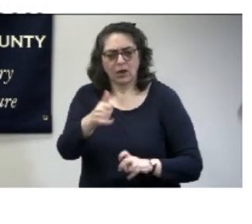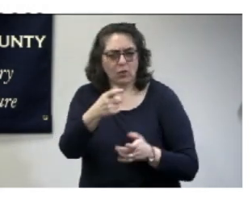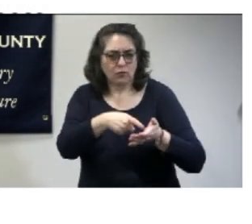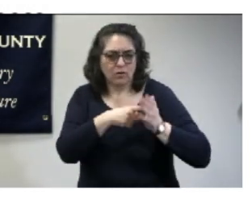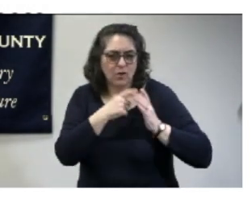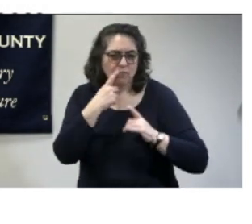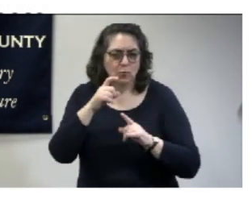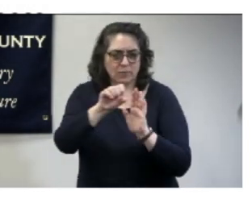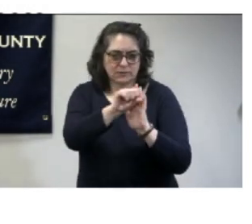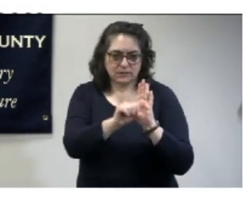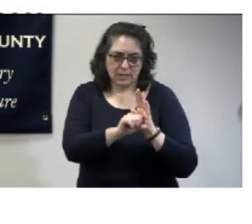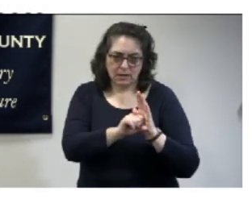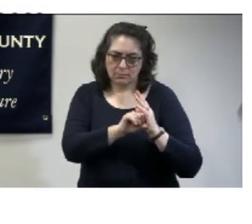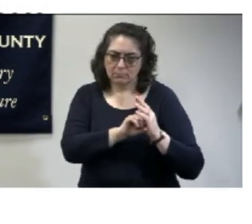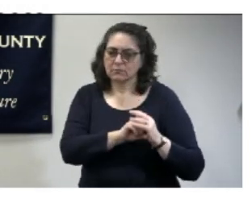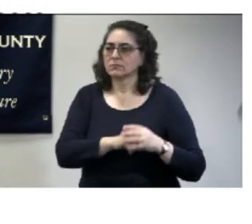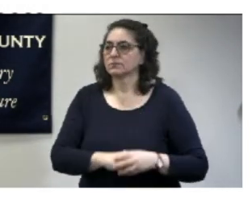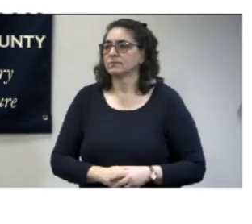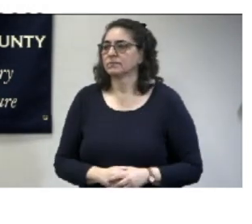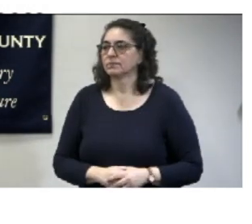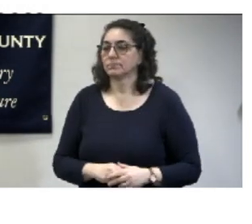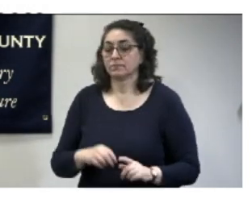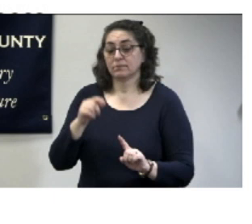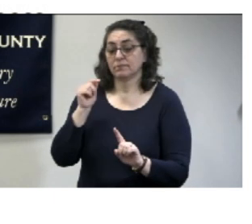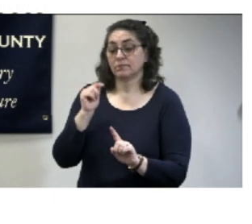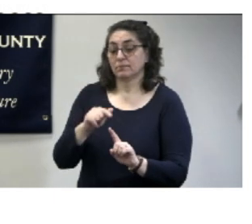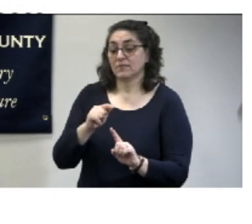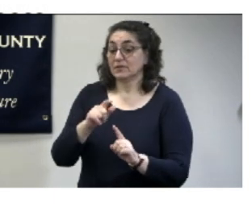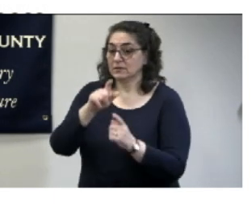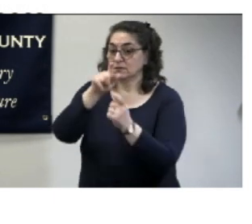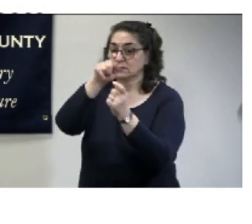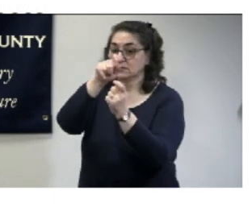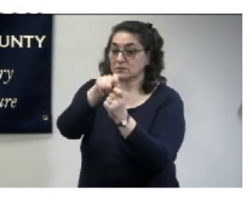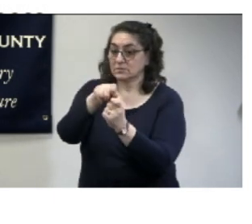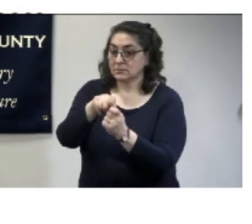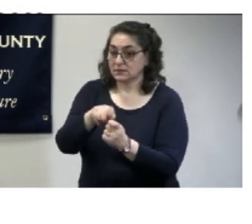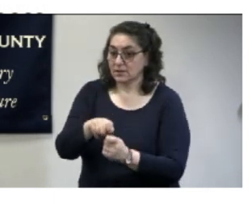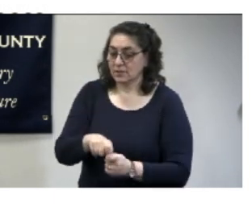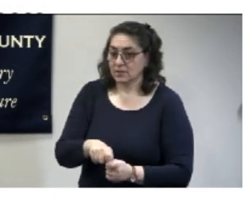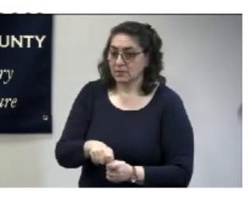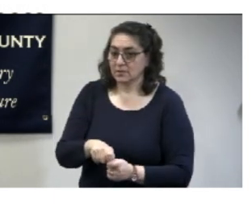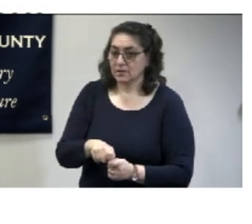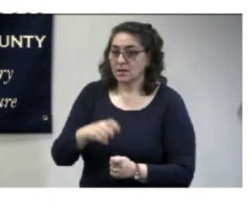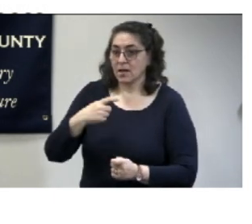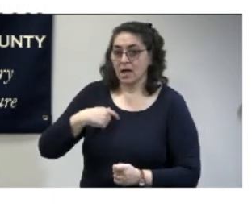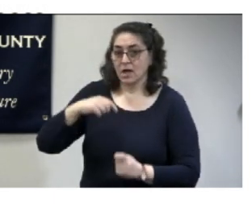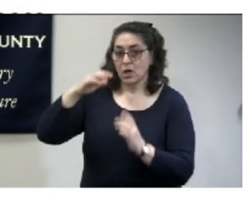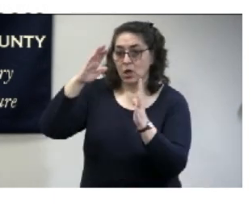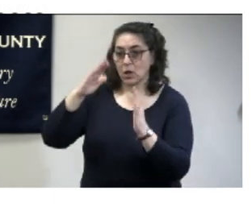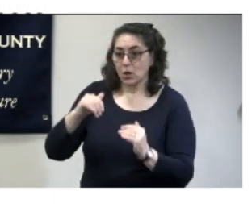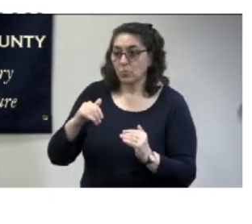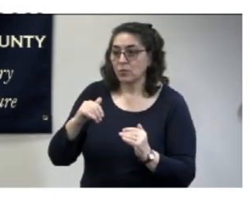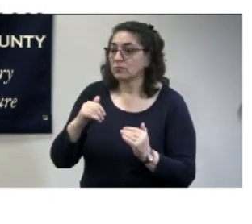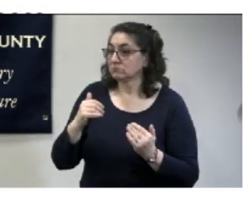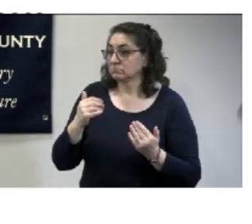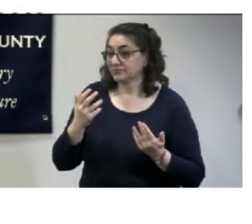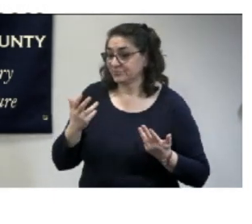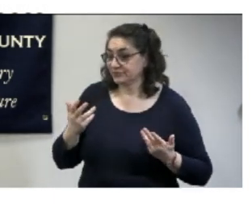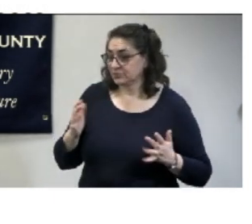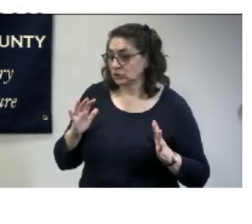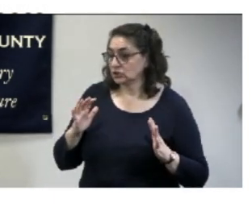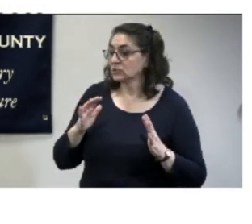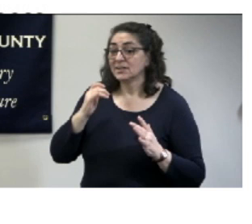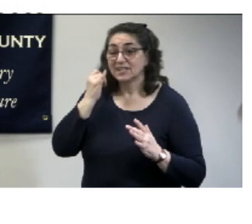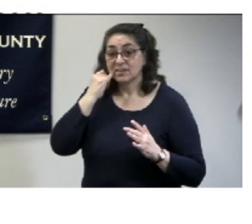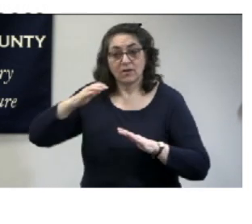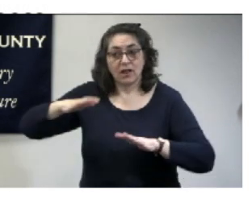the state. And this one is very detailed, and I'm hoping that all of you have done it already. If you haven't, please do